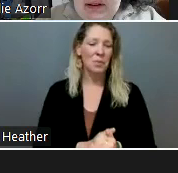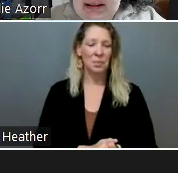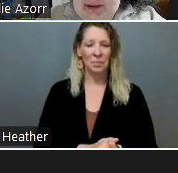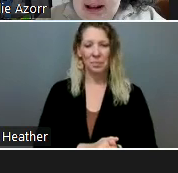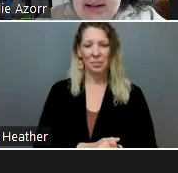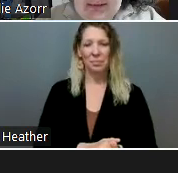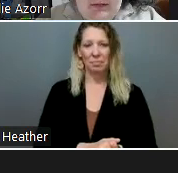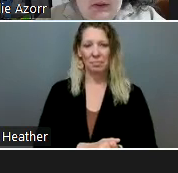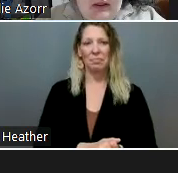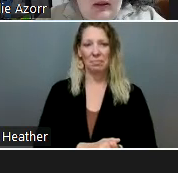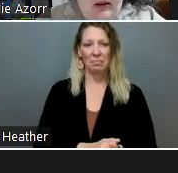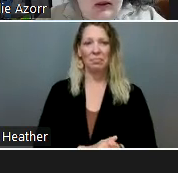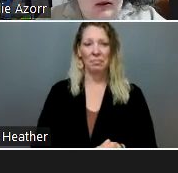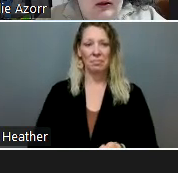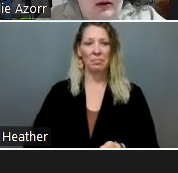That's what this one is.